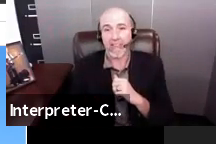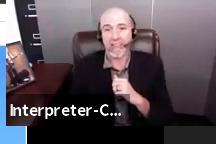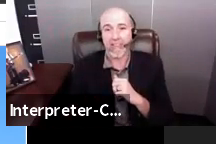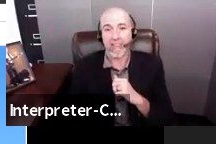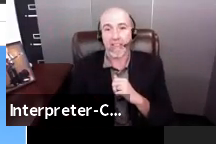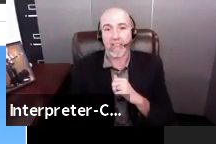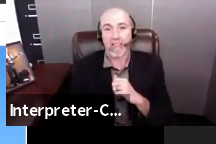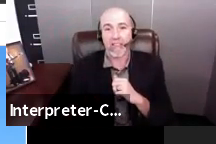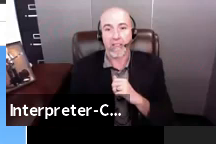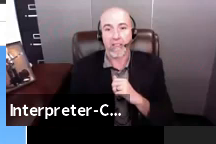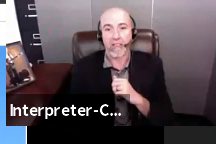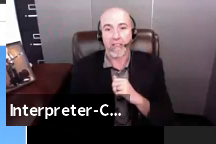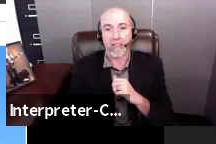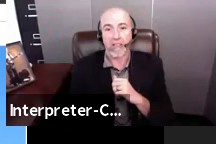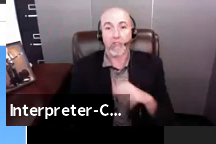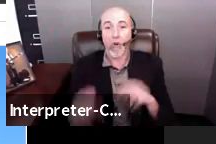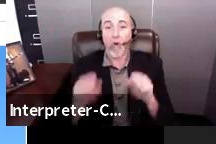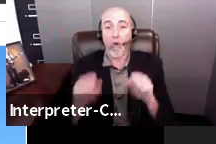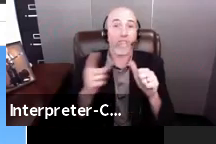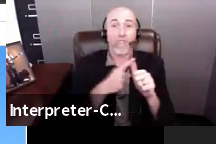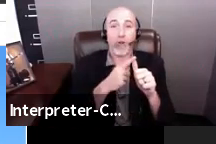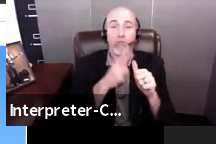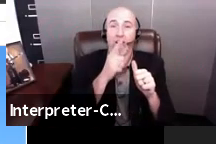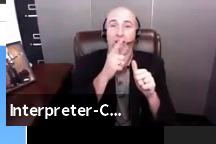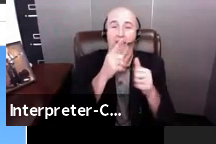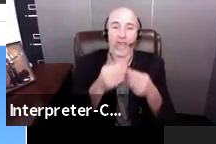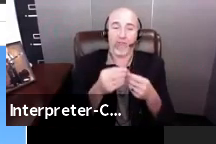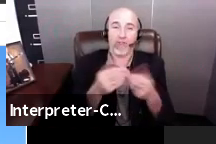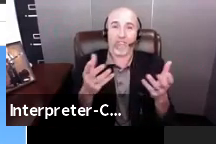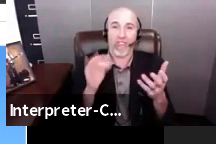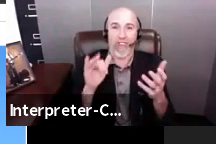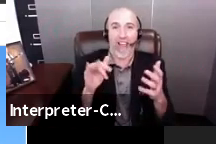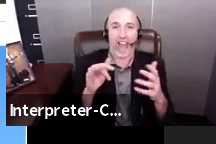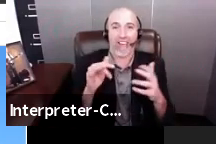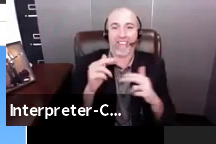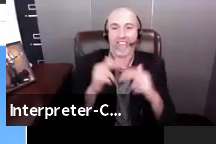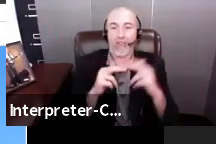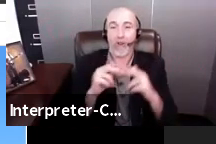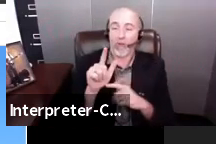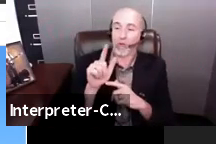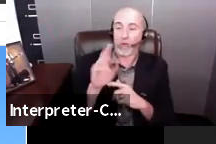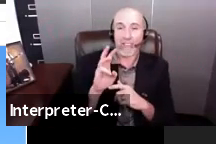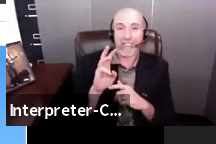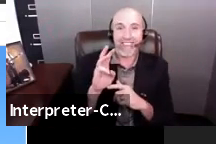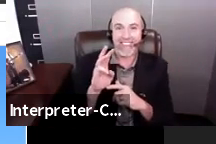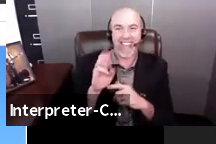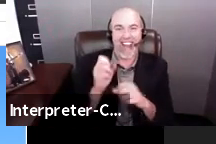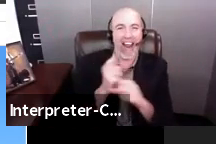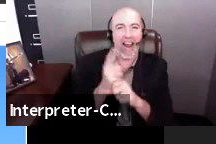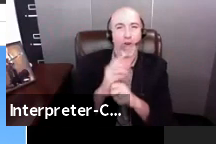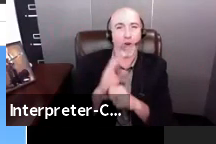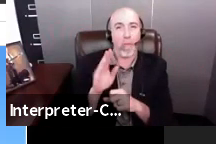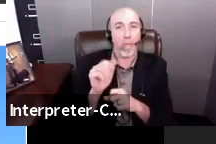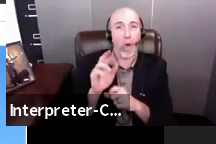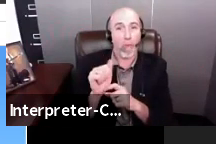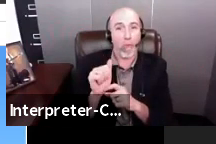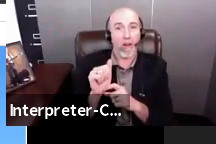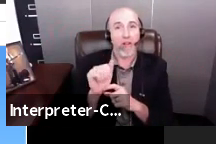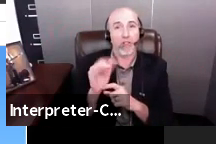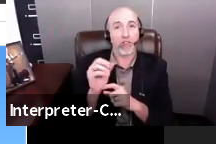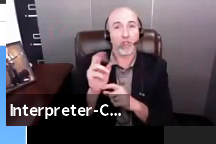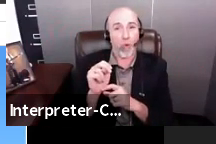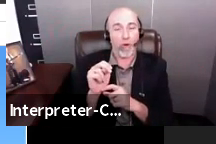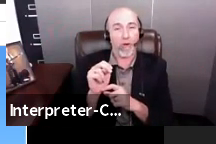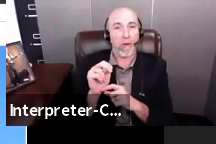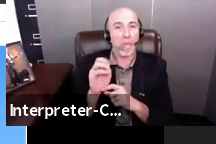host the very first luncheon in that venue, the 26th Annual Barbara Jordan Media Awards. Thanks for